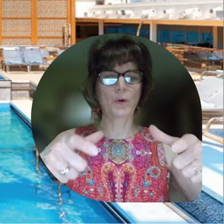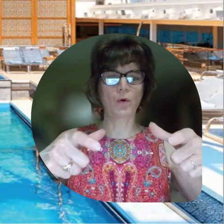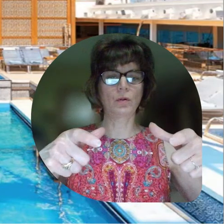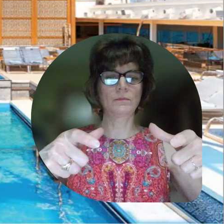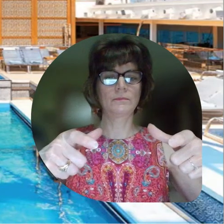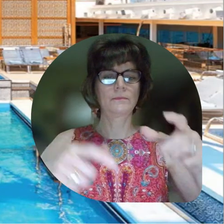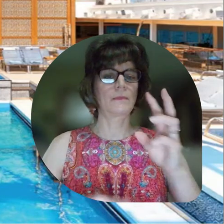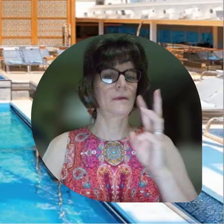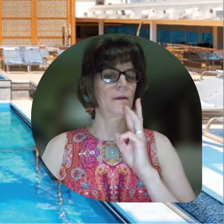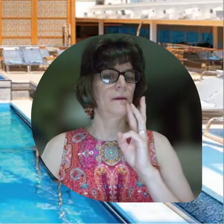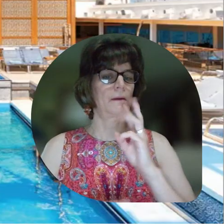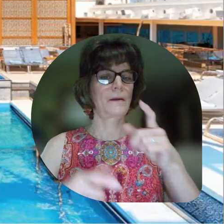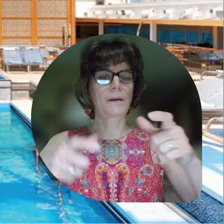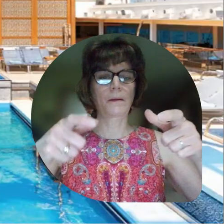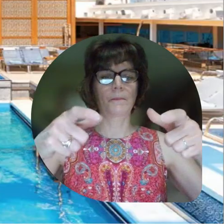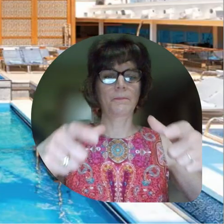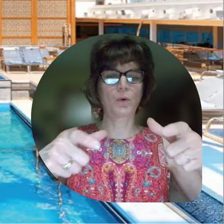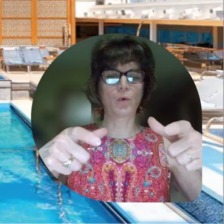Pool.